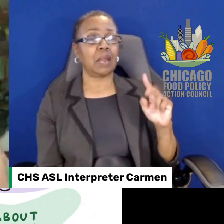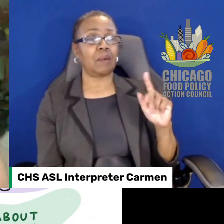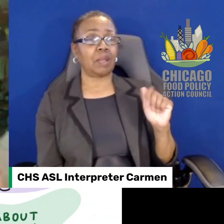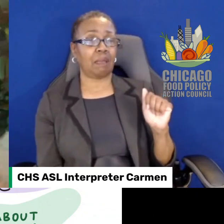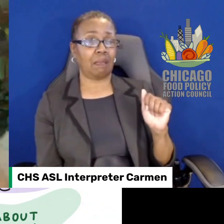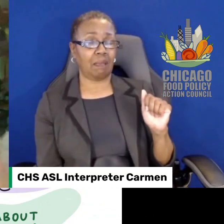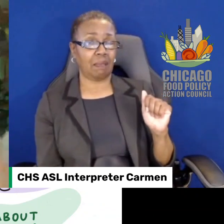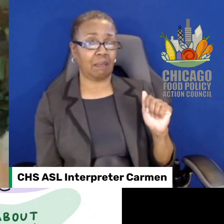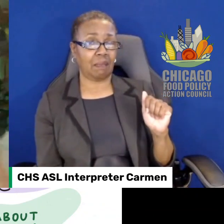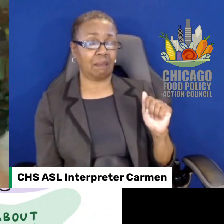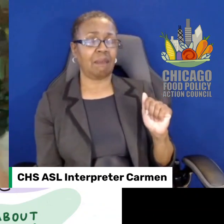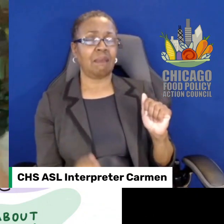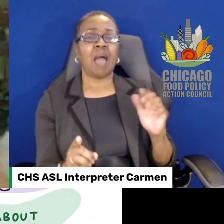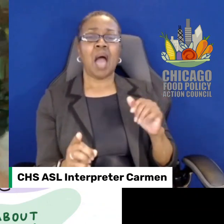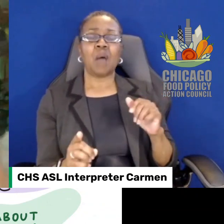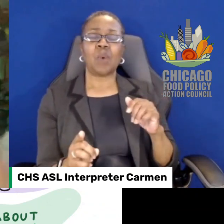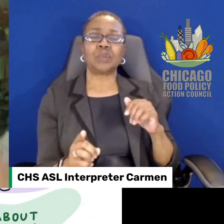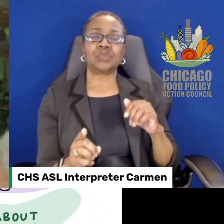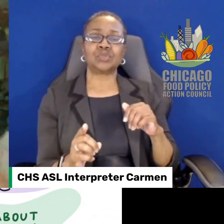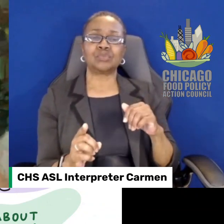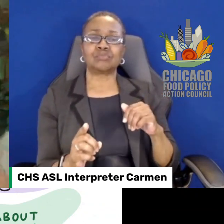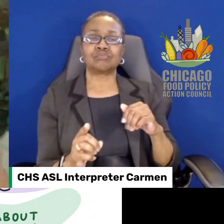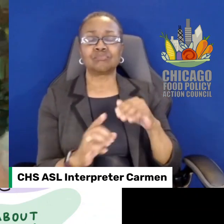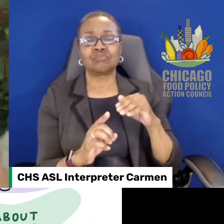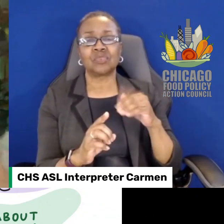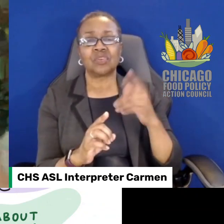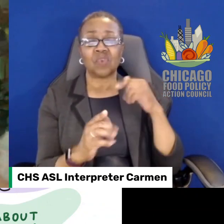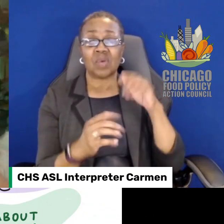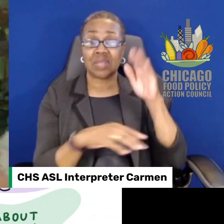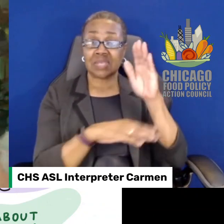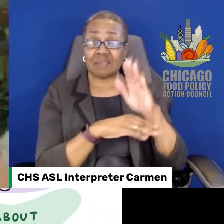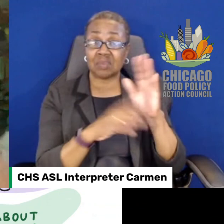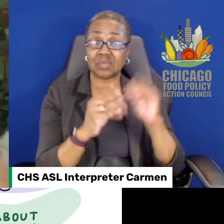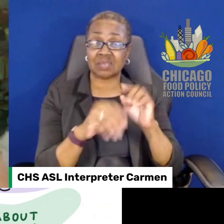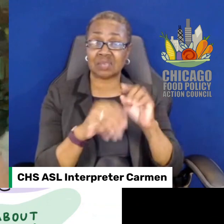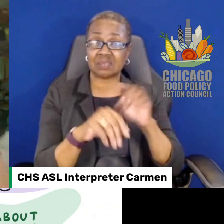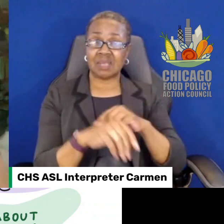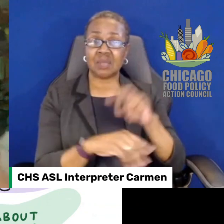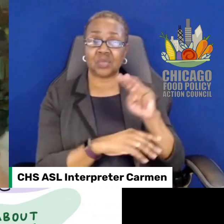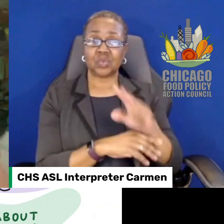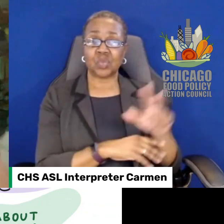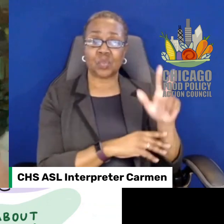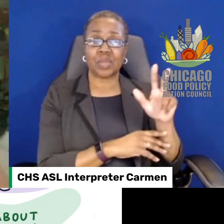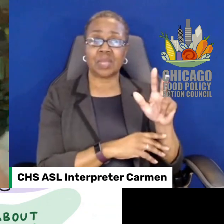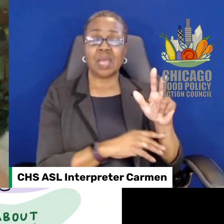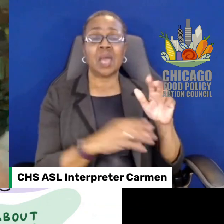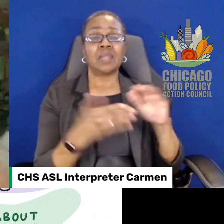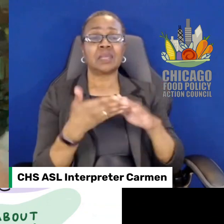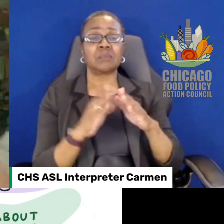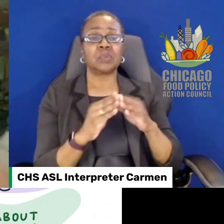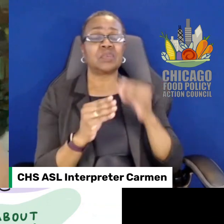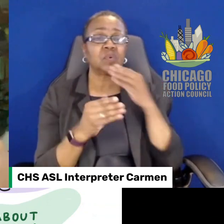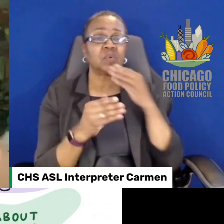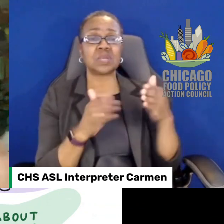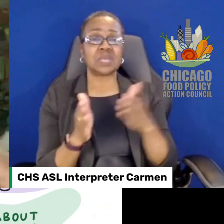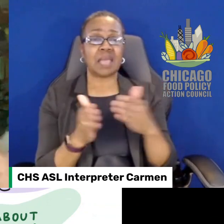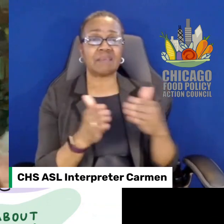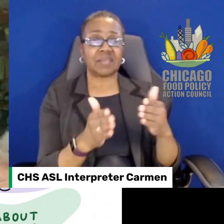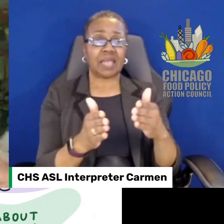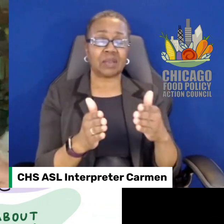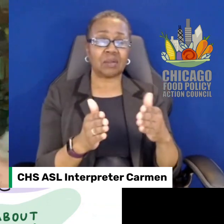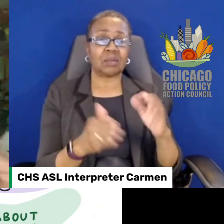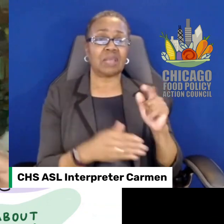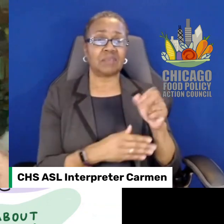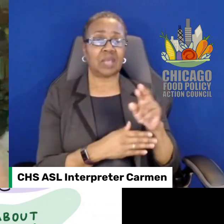I also just want to do a shout out for a session this afternoon from 2 to 3 around the Community Food Navigator, which is going to be